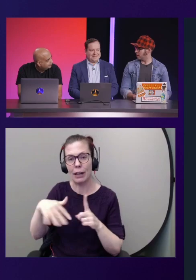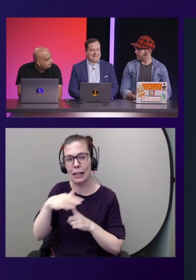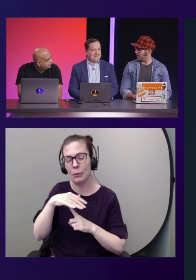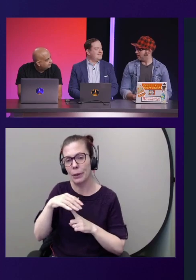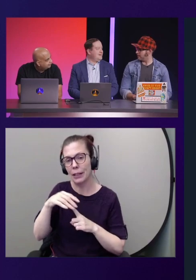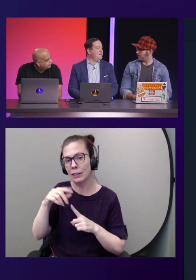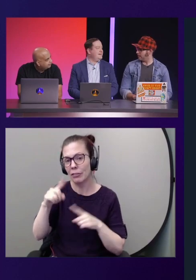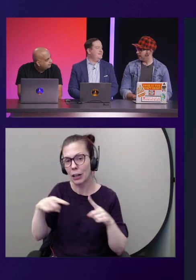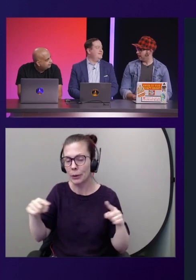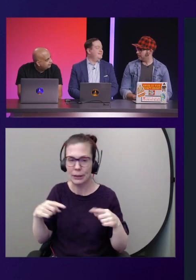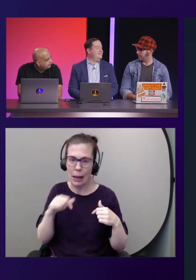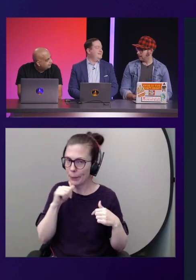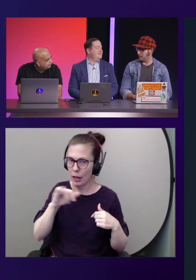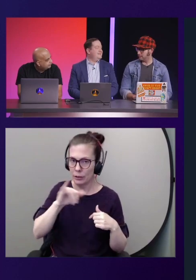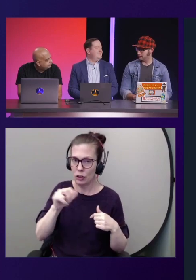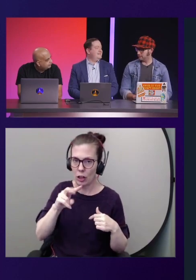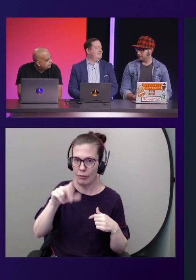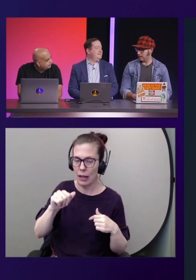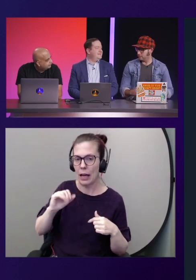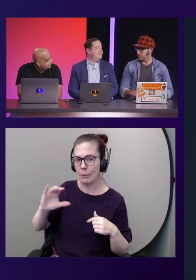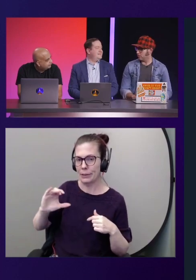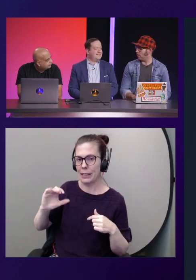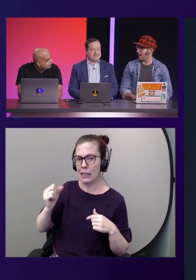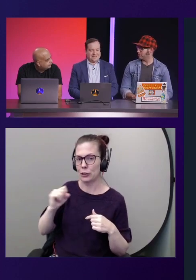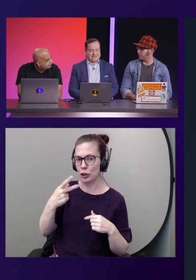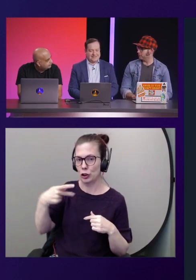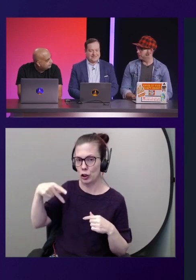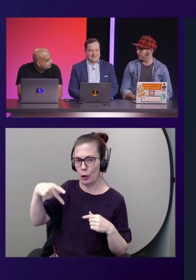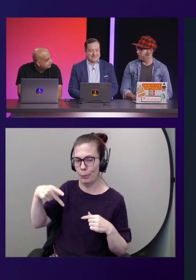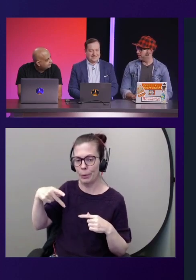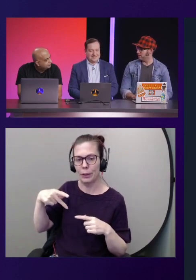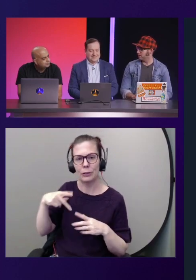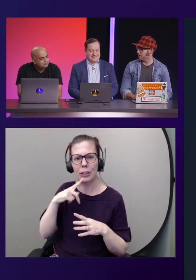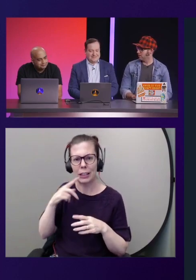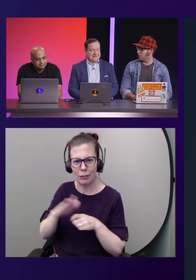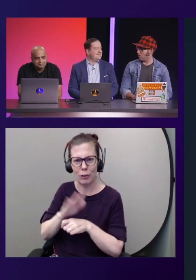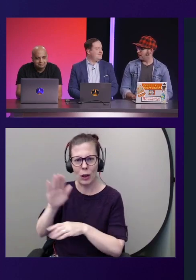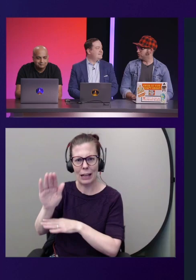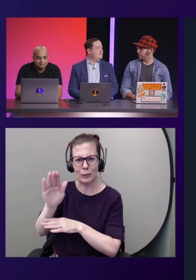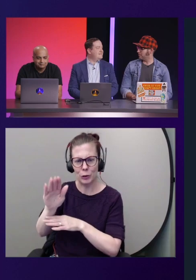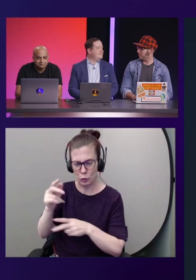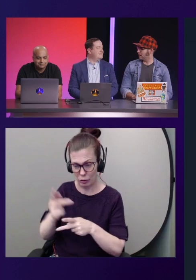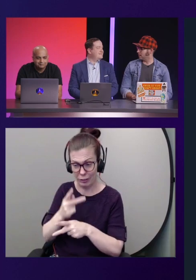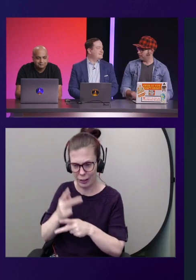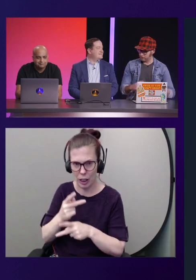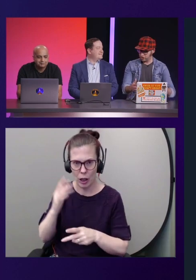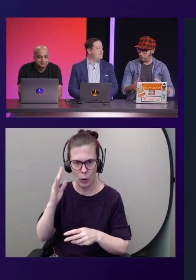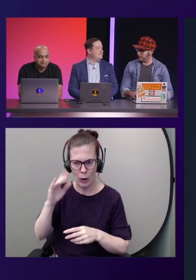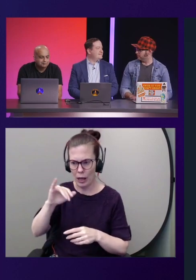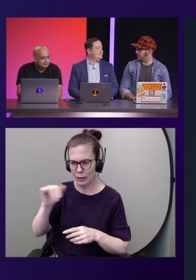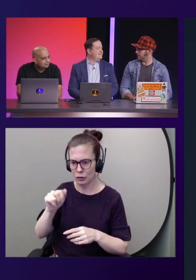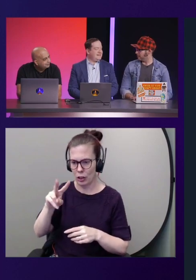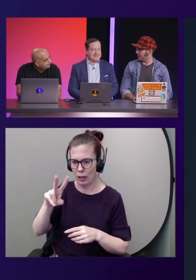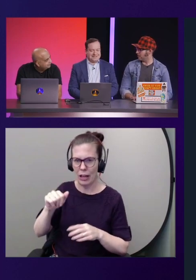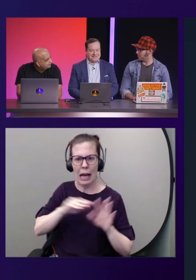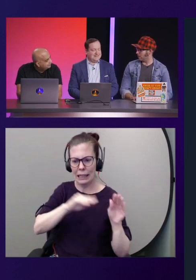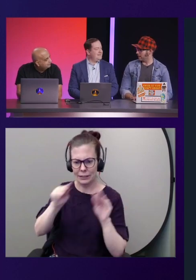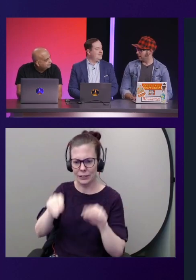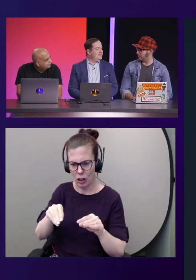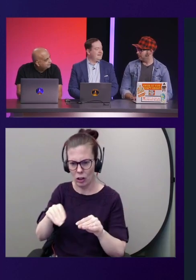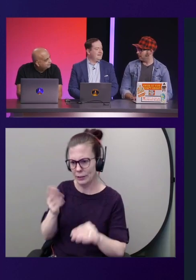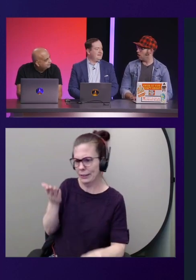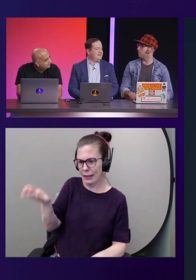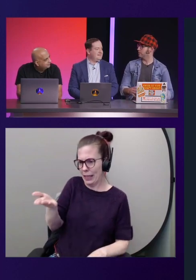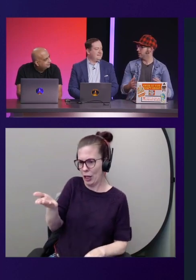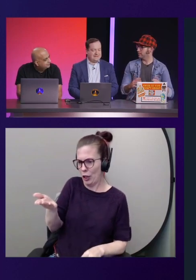a C# guy. Oh, yeah. And it was like a whole afternoon just figuring out, why is Java not, I installed it, it's there. Why